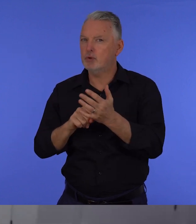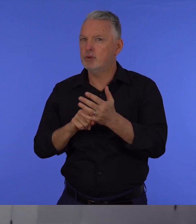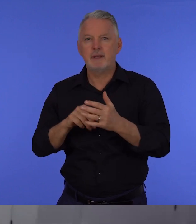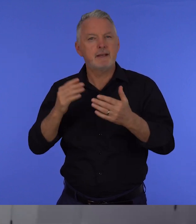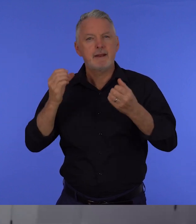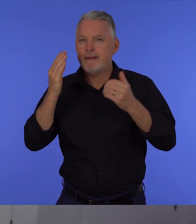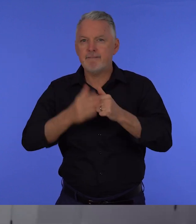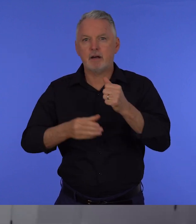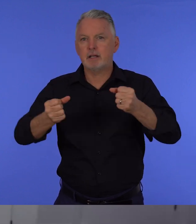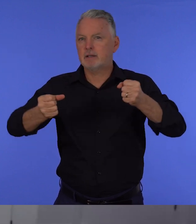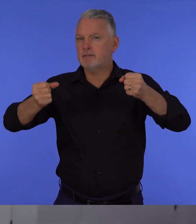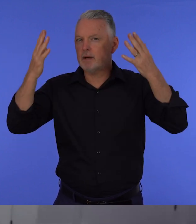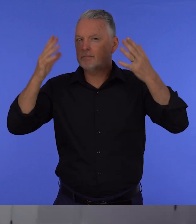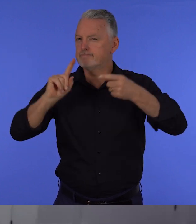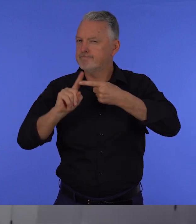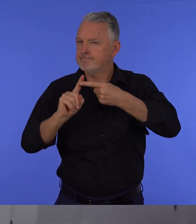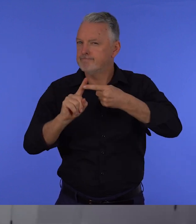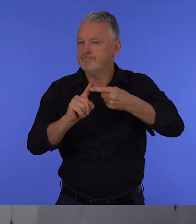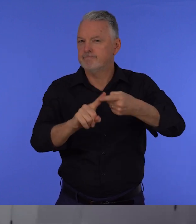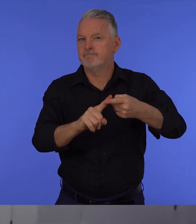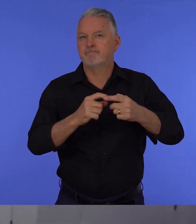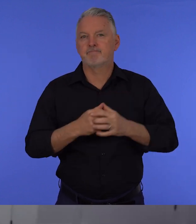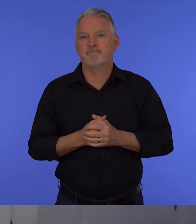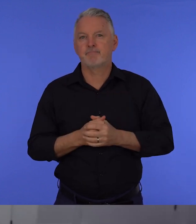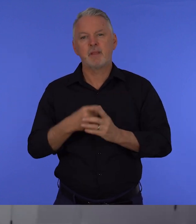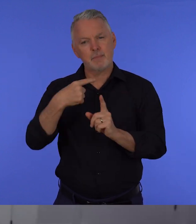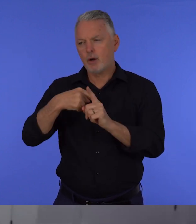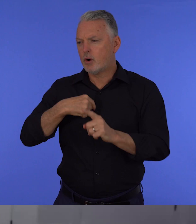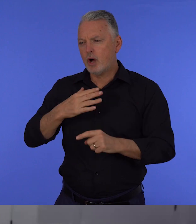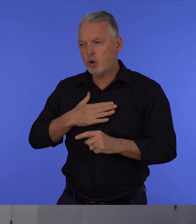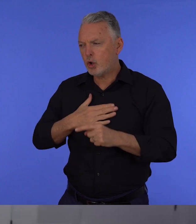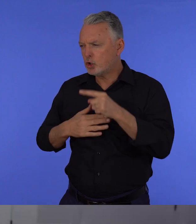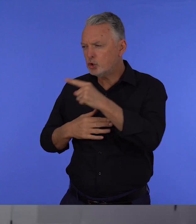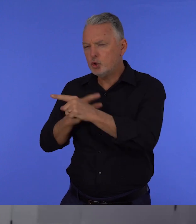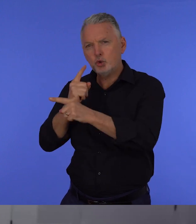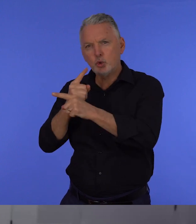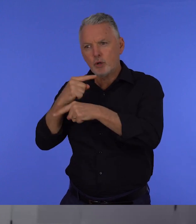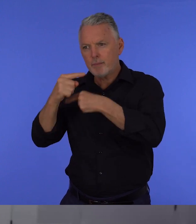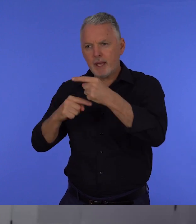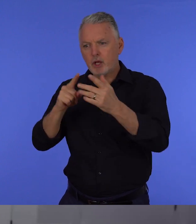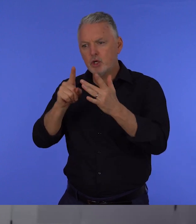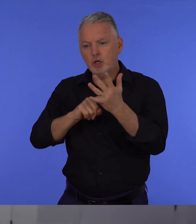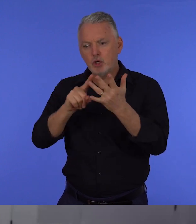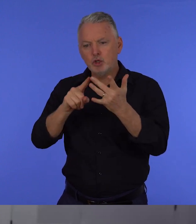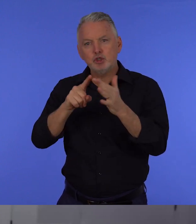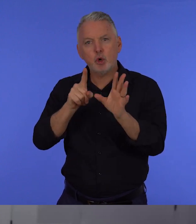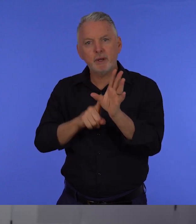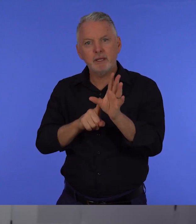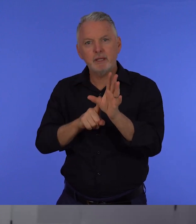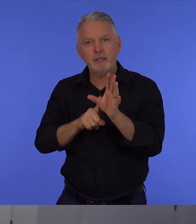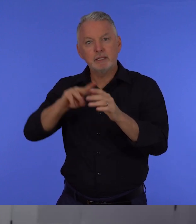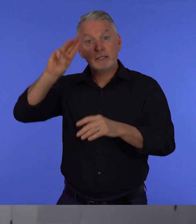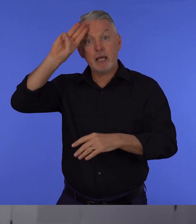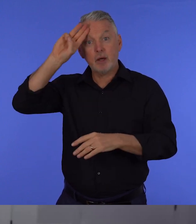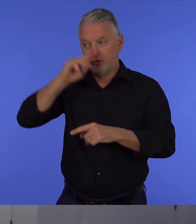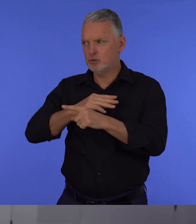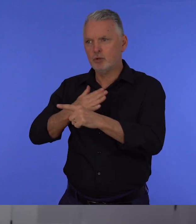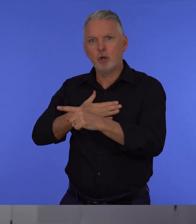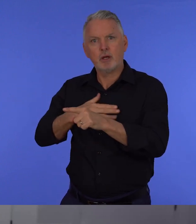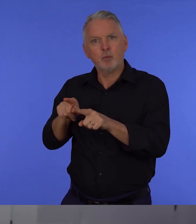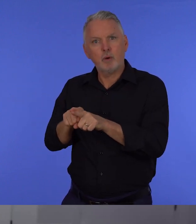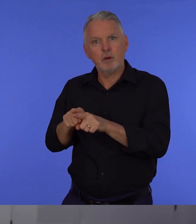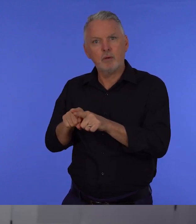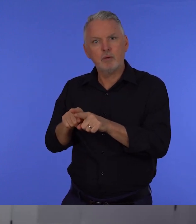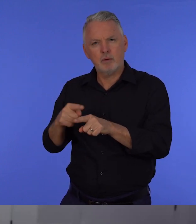that perseverance from parents is. Like, you persevered, you kept on going. But I also love how you mentioned how